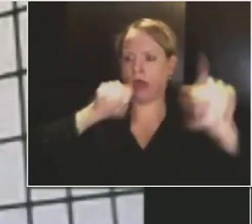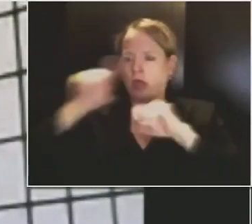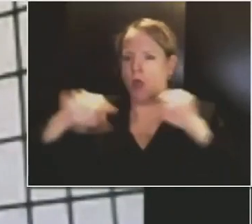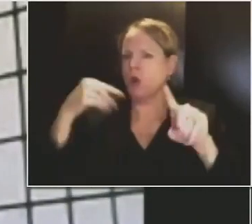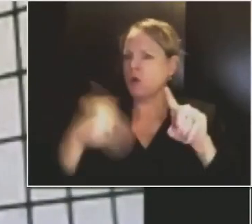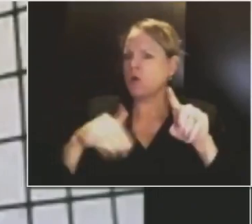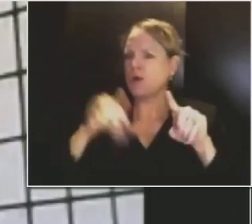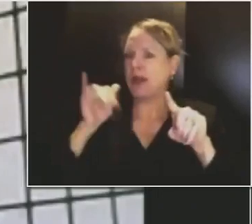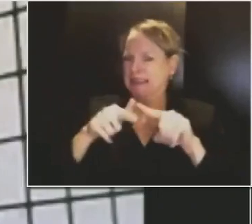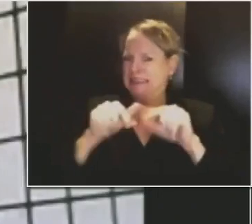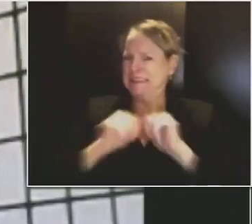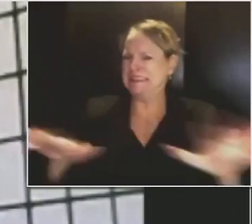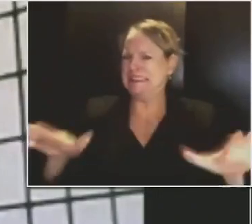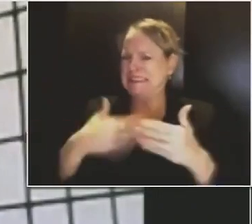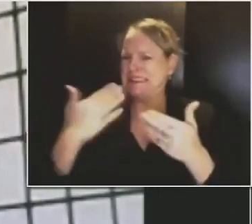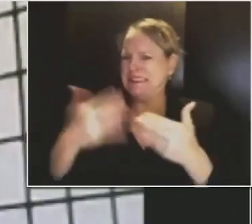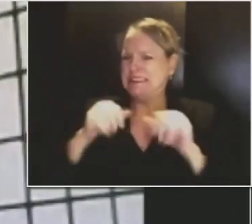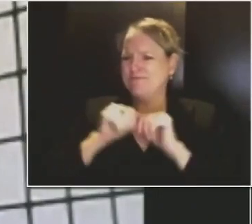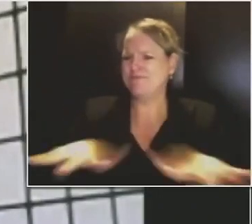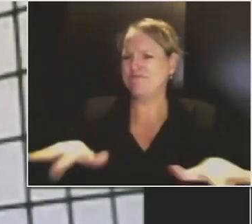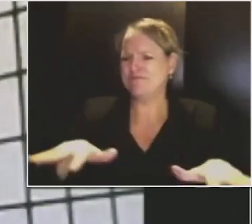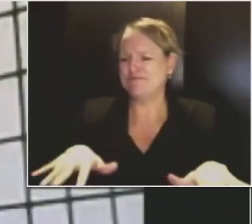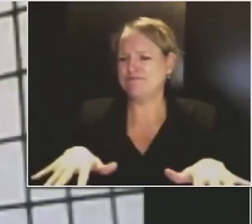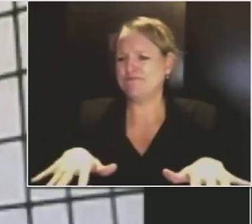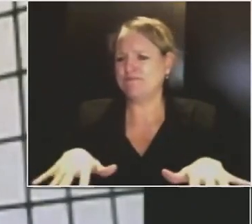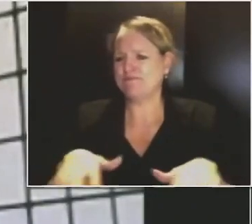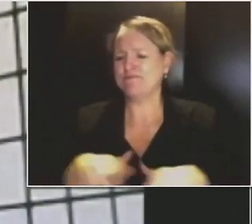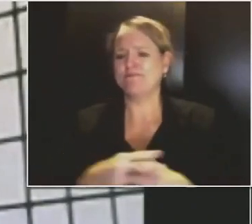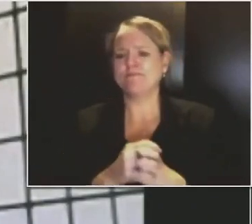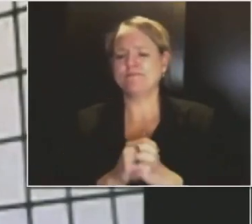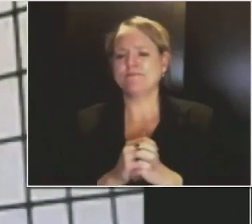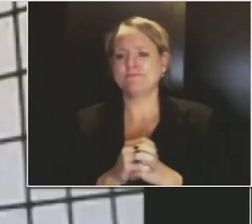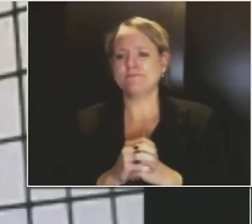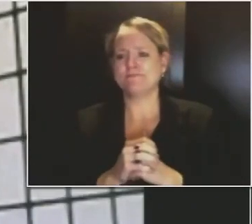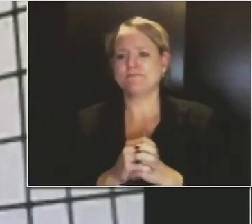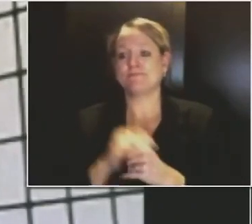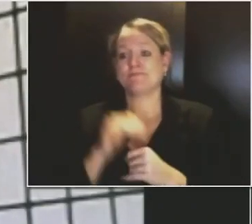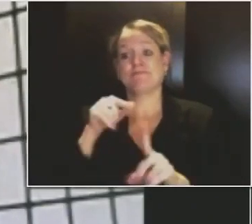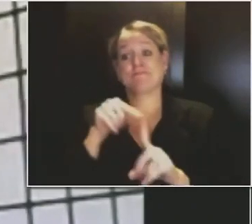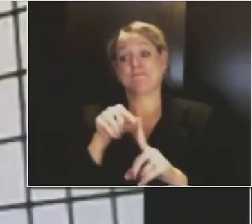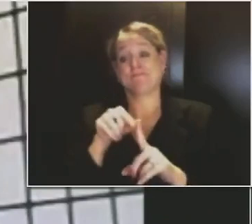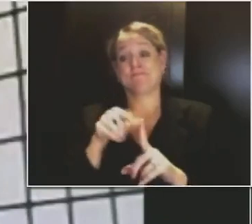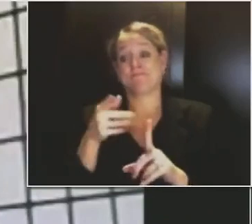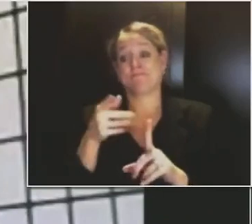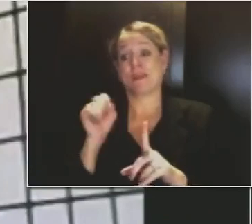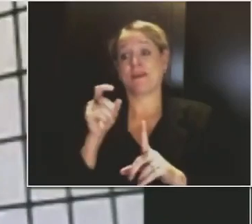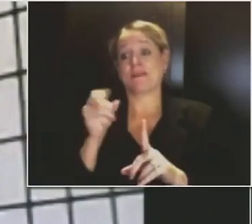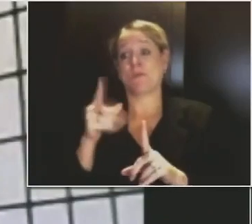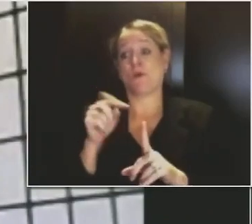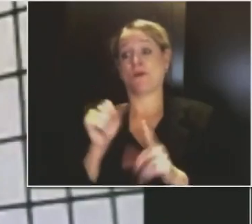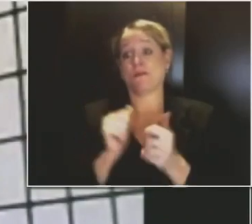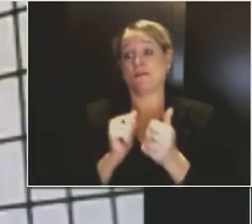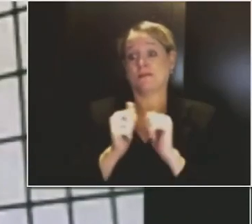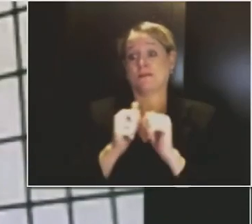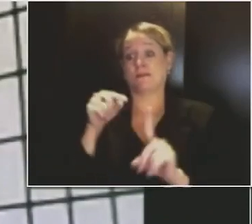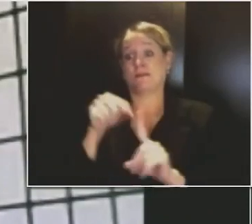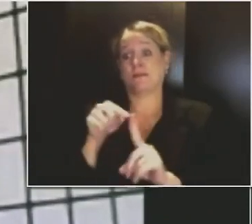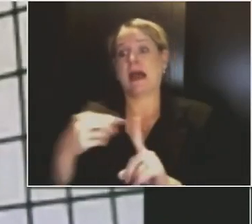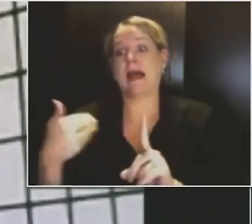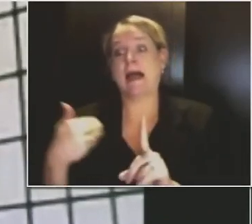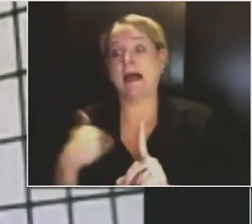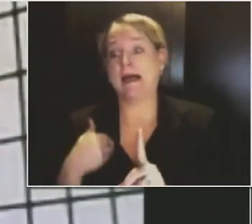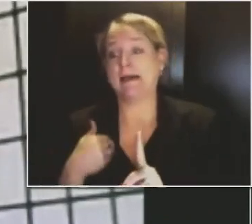and forth between different places, and then staying to watch said events. It's not